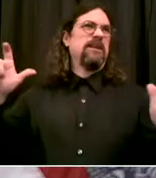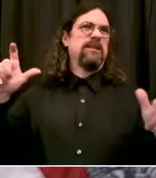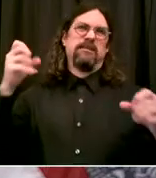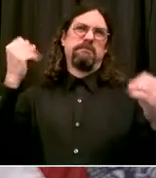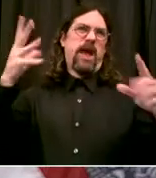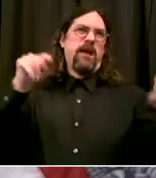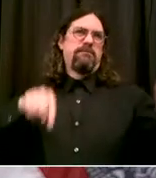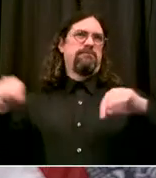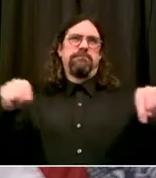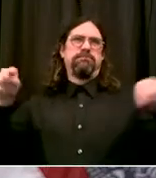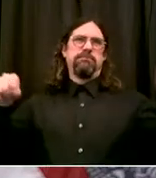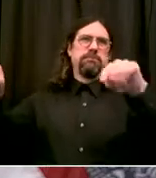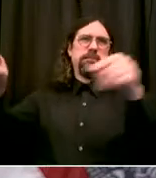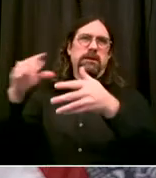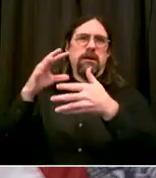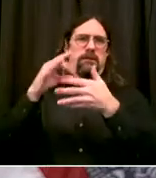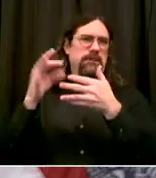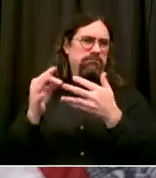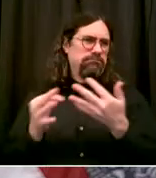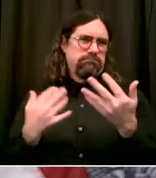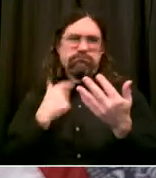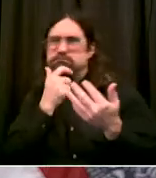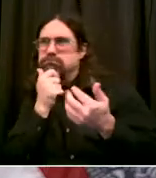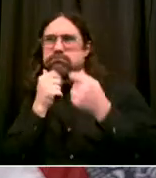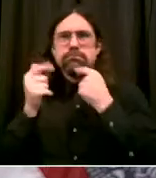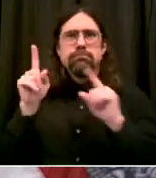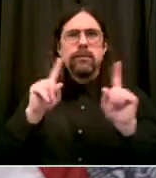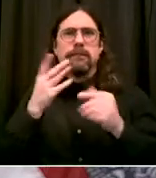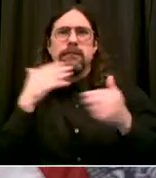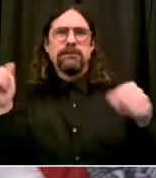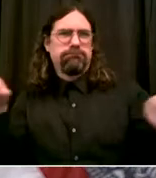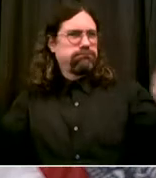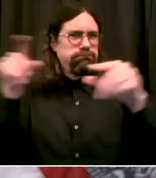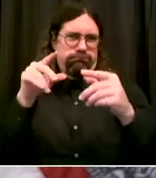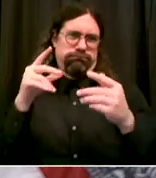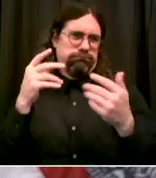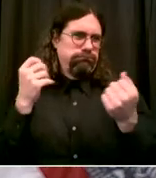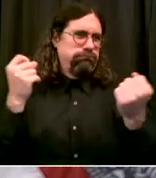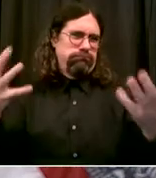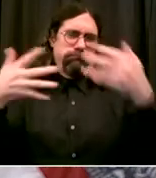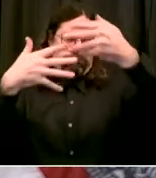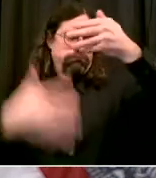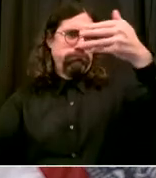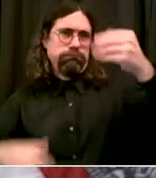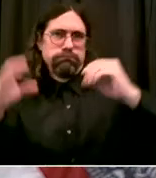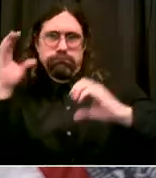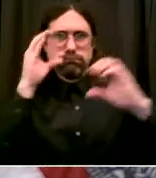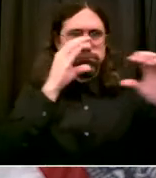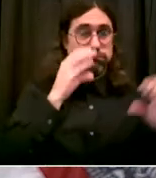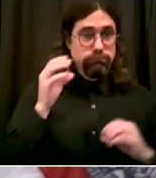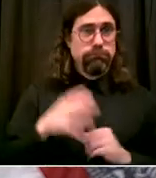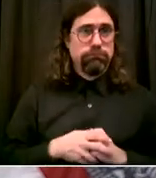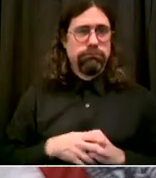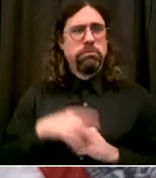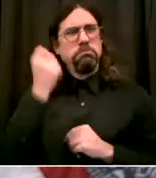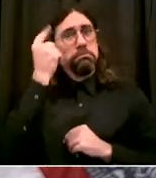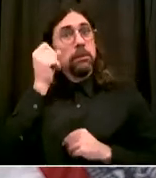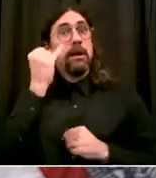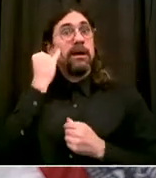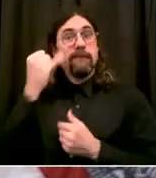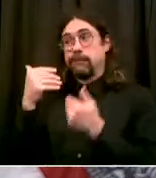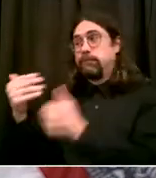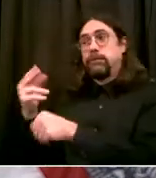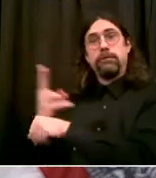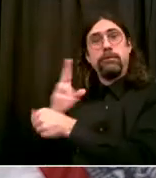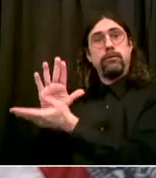people who need them. So I'm confident we can strike that balance, but those details will be worked out in the coming days. We have time for